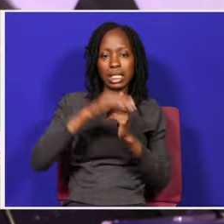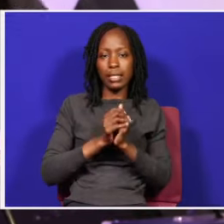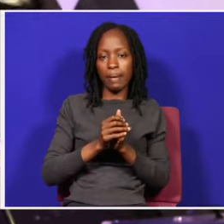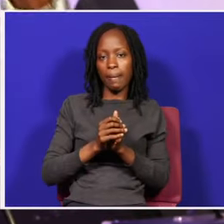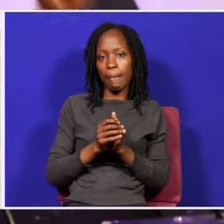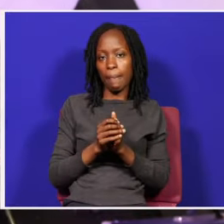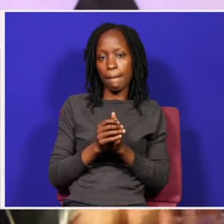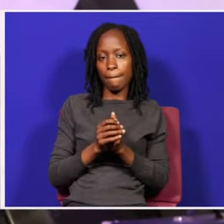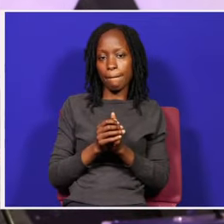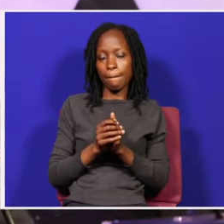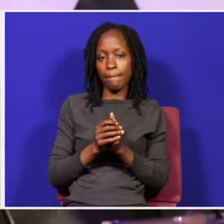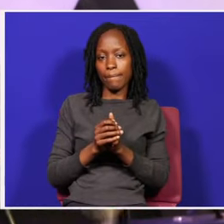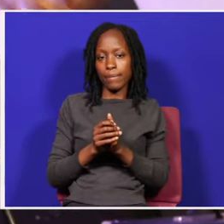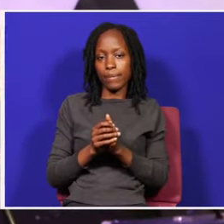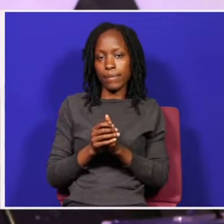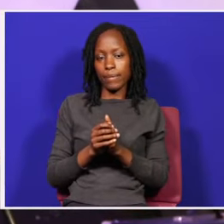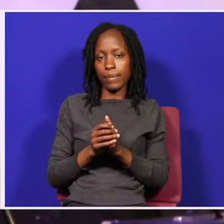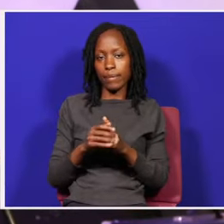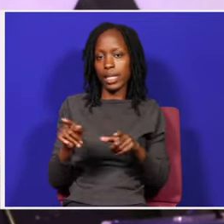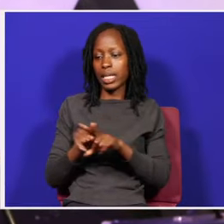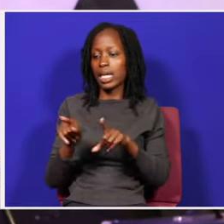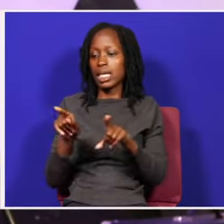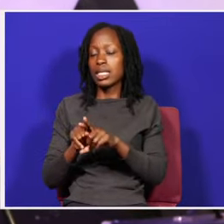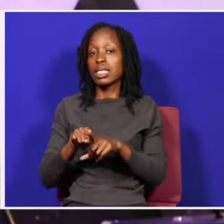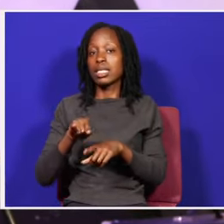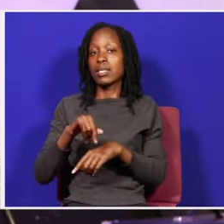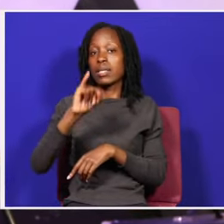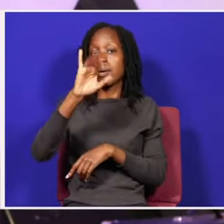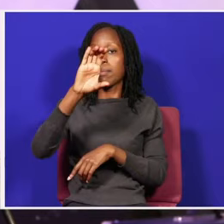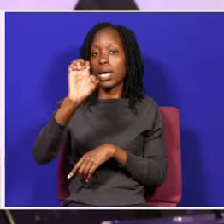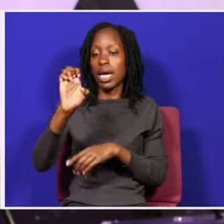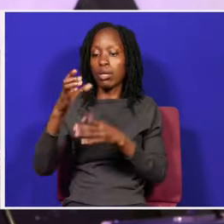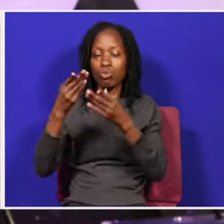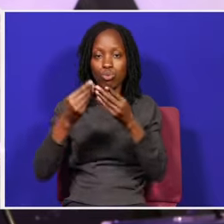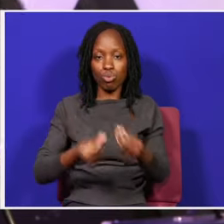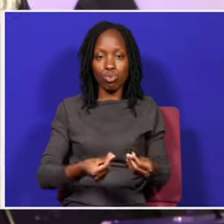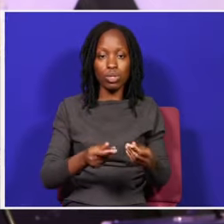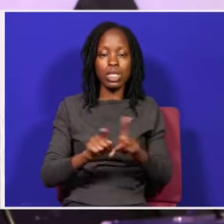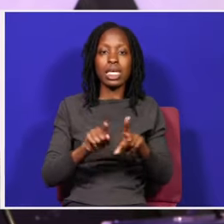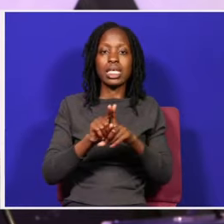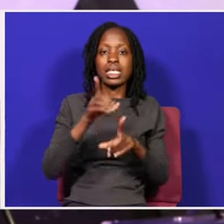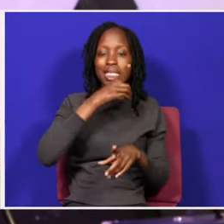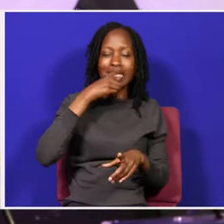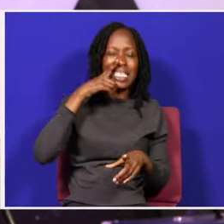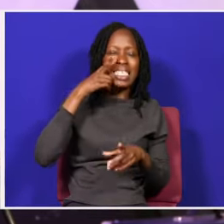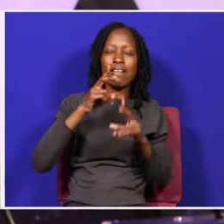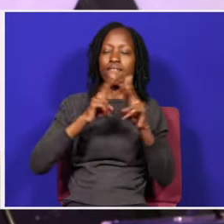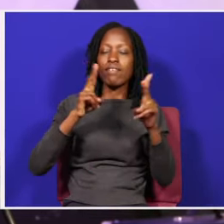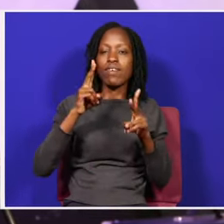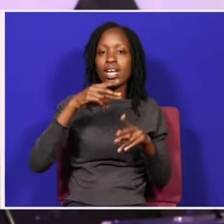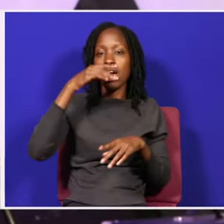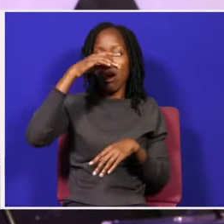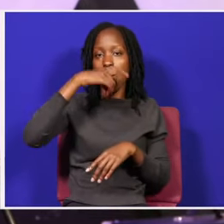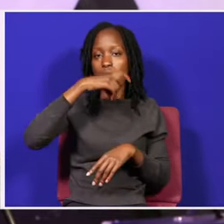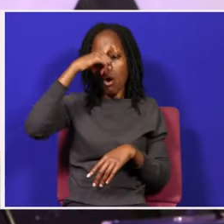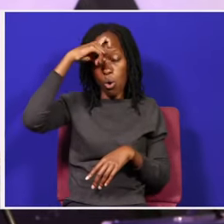to the glaciers melting or temperatures in the deserts just going through the roof, and even our own